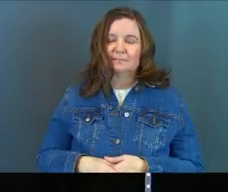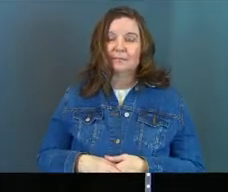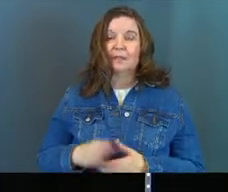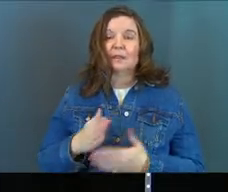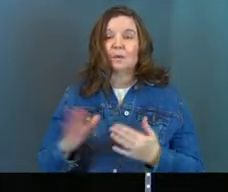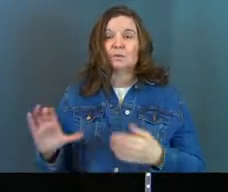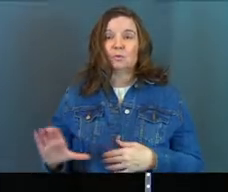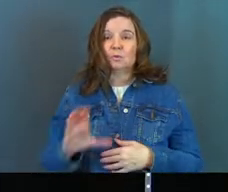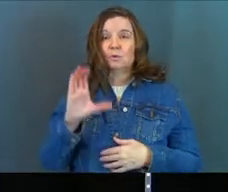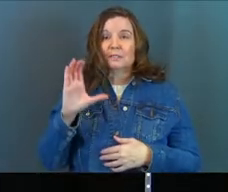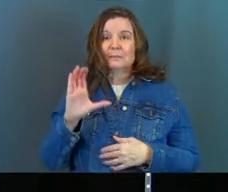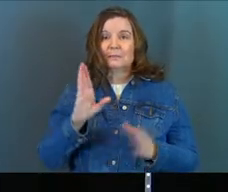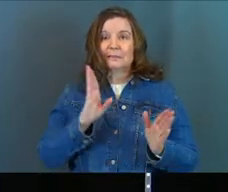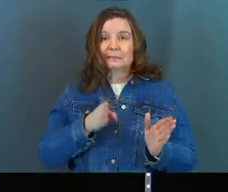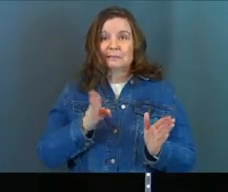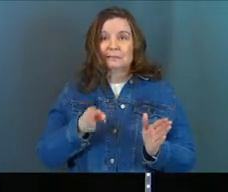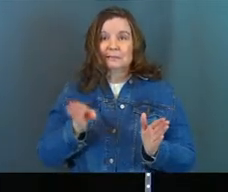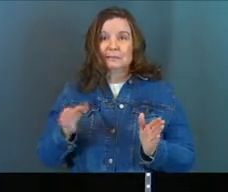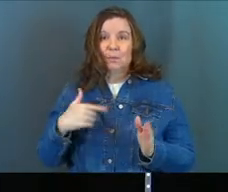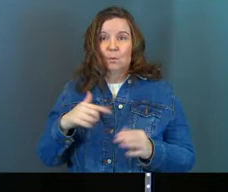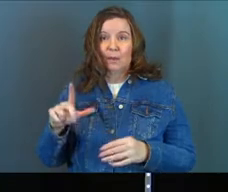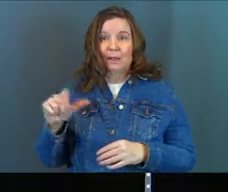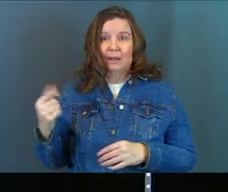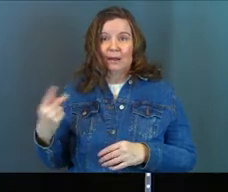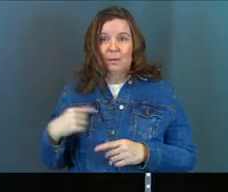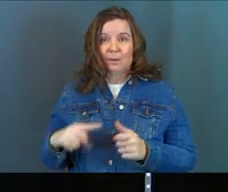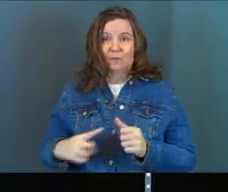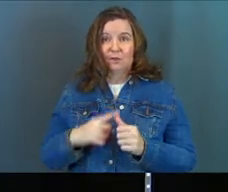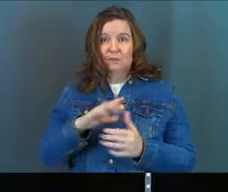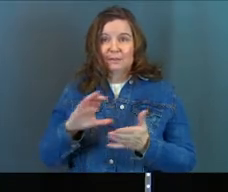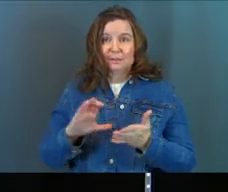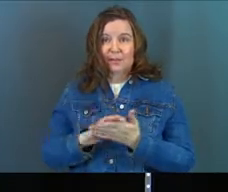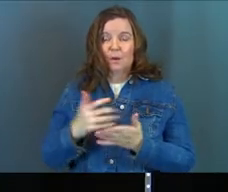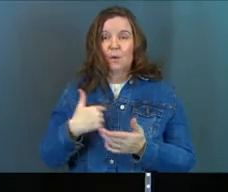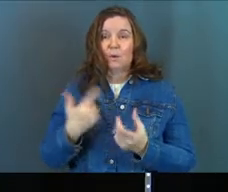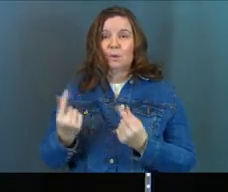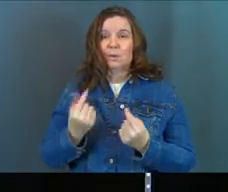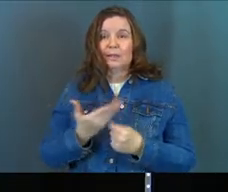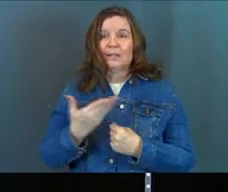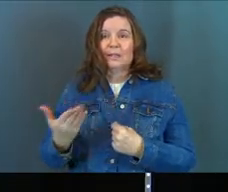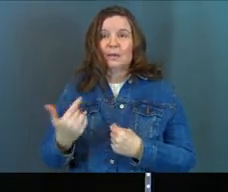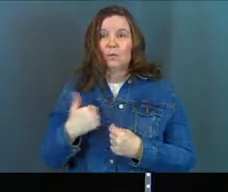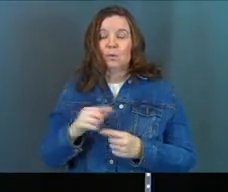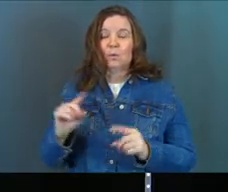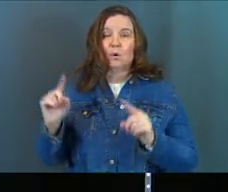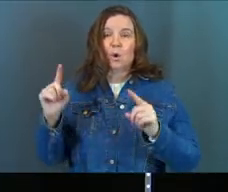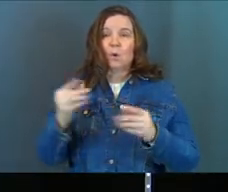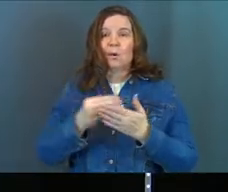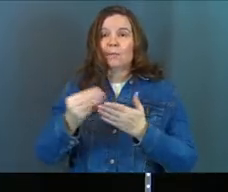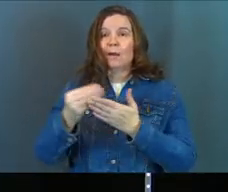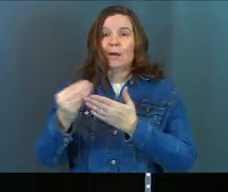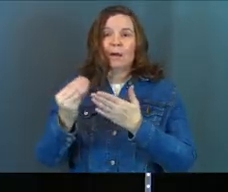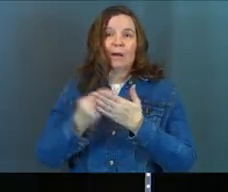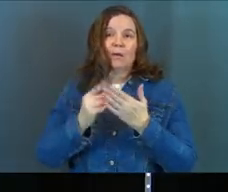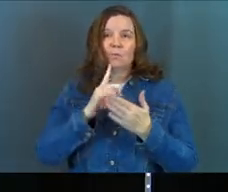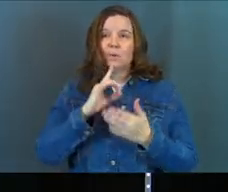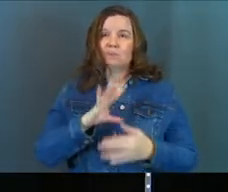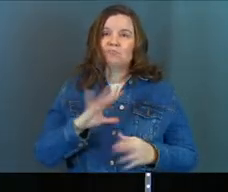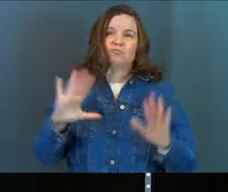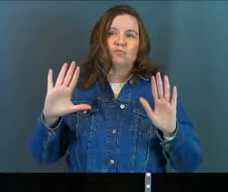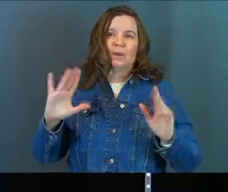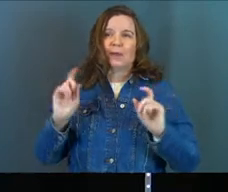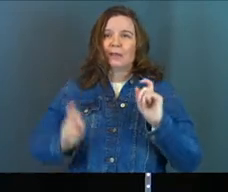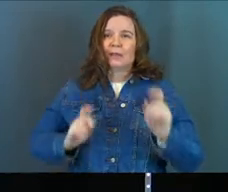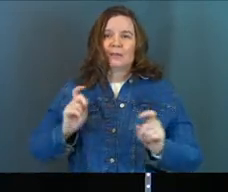There were some Christmases also when Linda and I were first married, and we would do this thing. We would go and we would buy everybody really